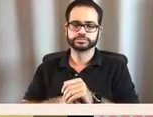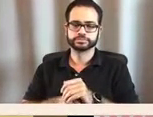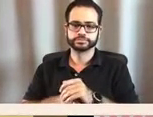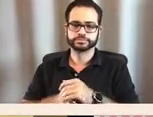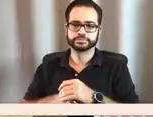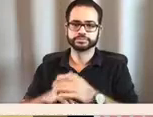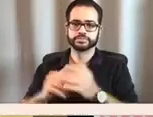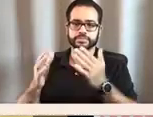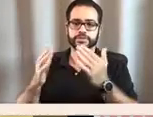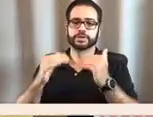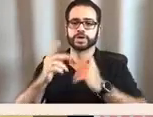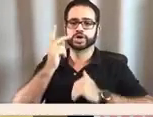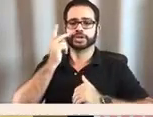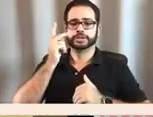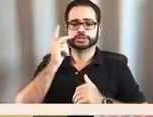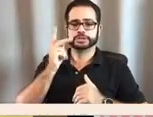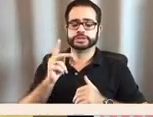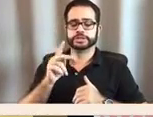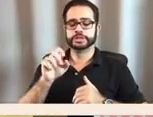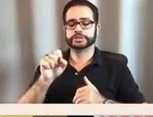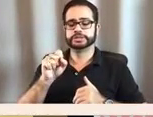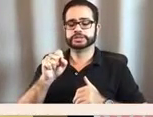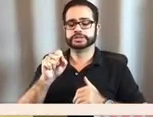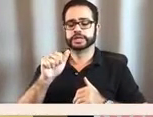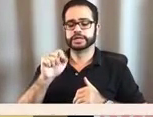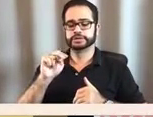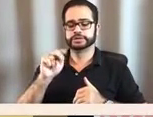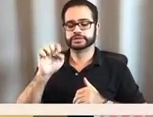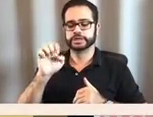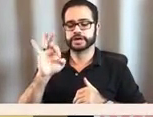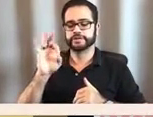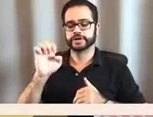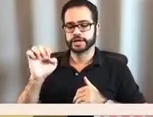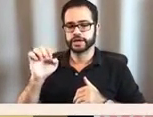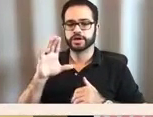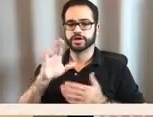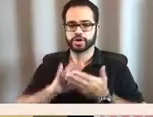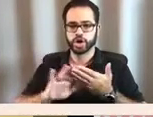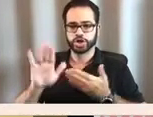And then you see the chart moves into Santa Fe College, where safe